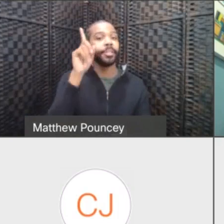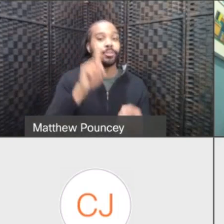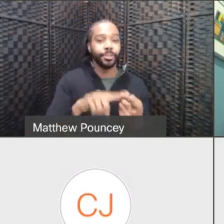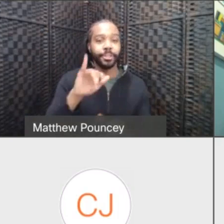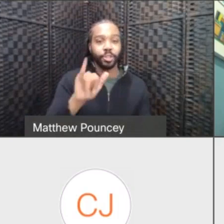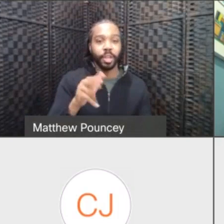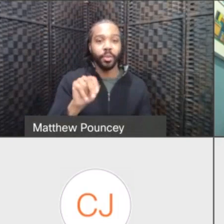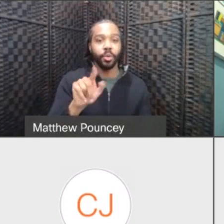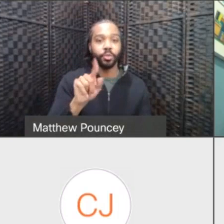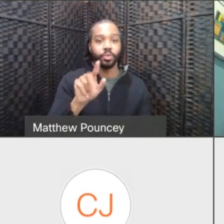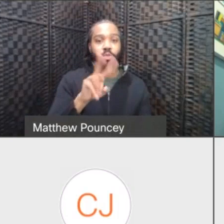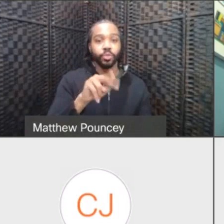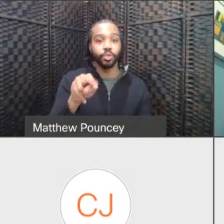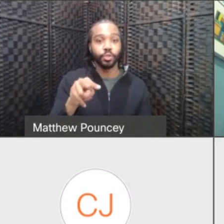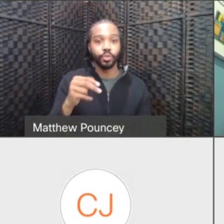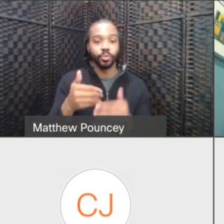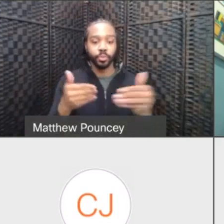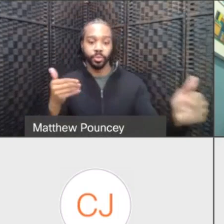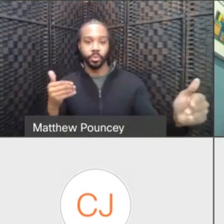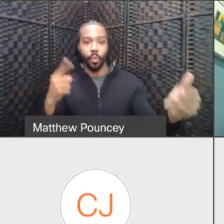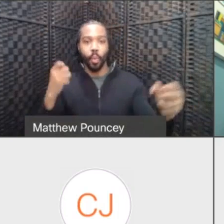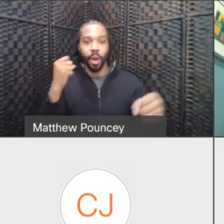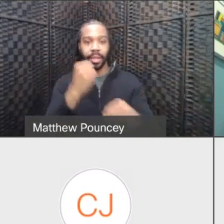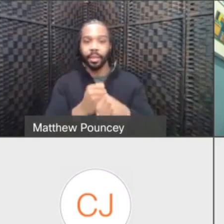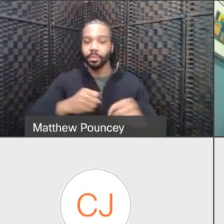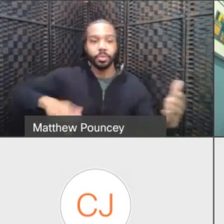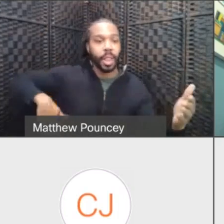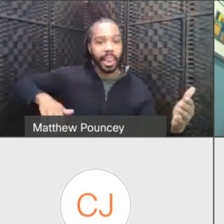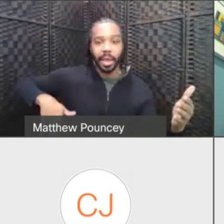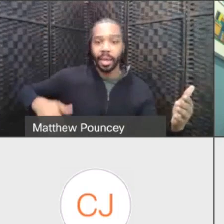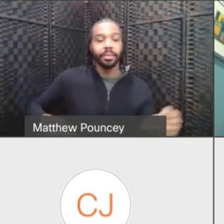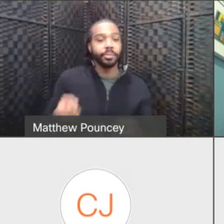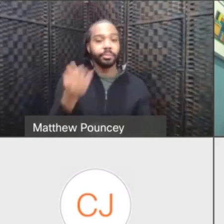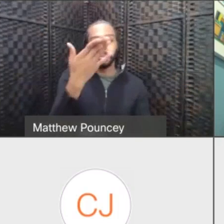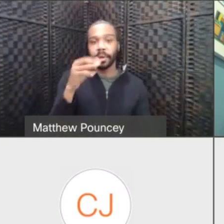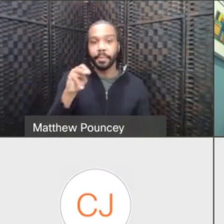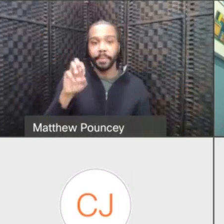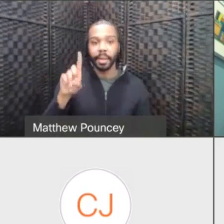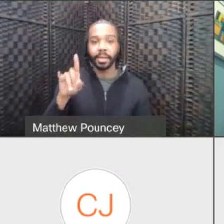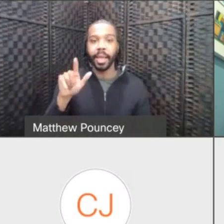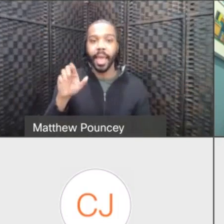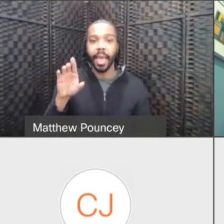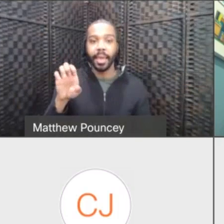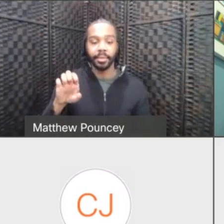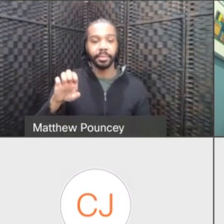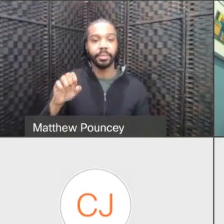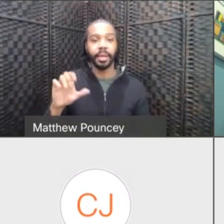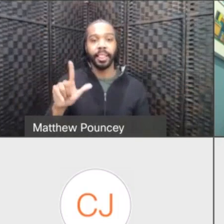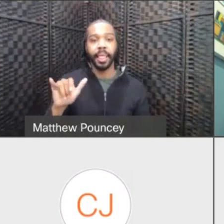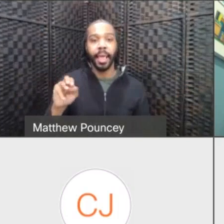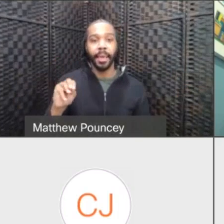22, that was a year out and that was too late to be submitting a Medicaid claim. But you do